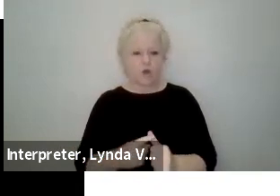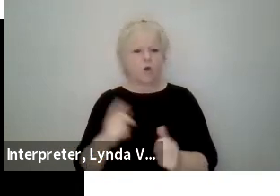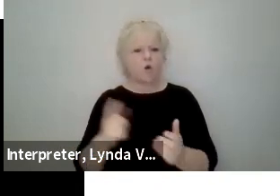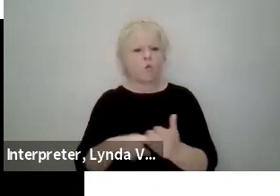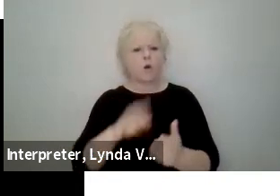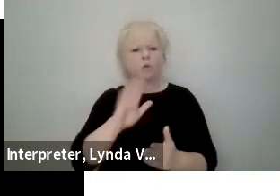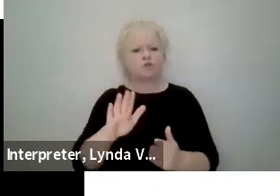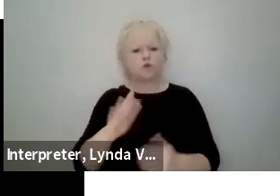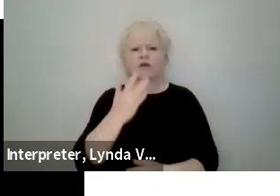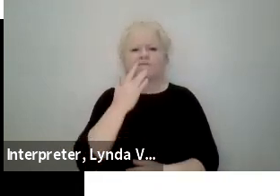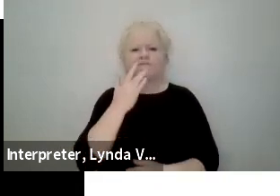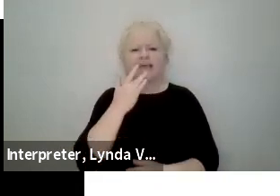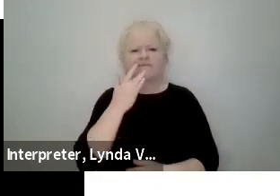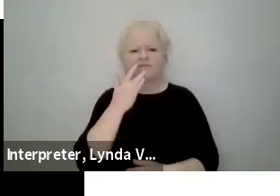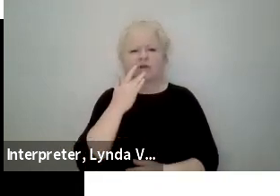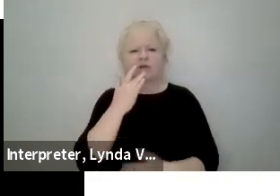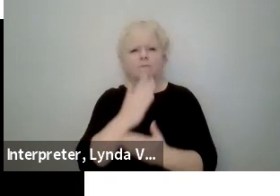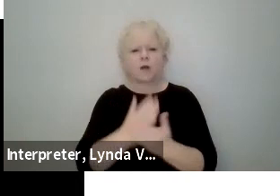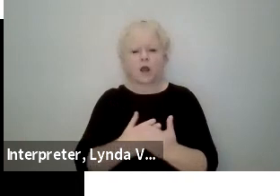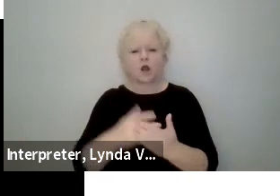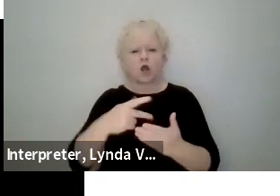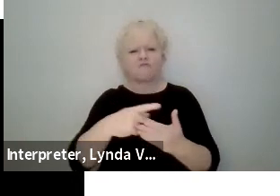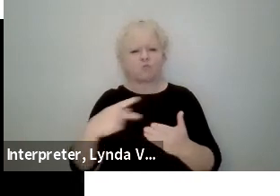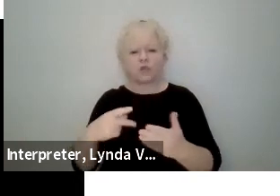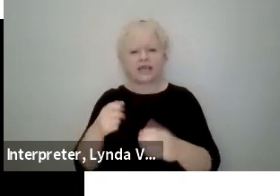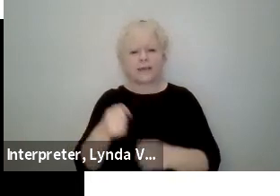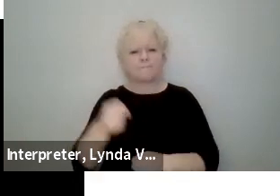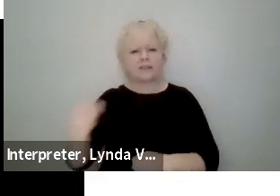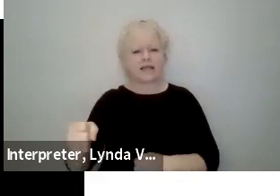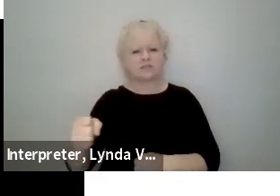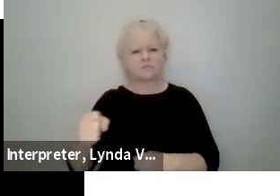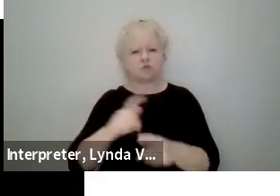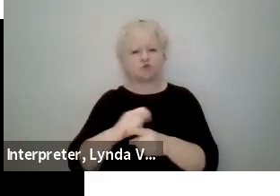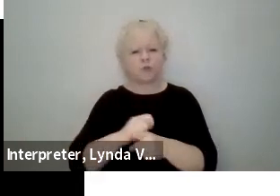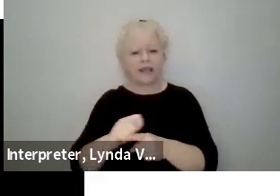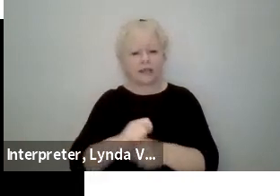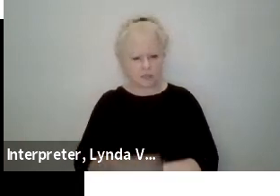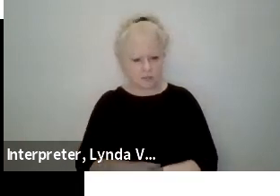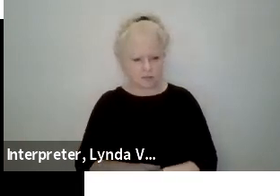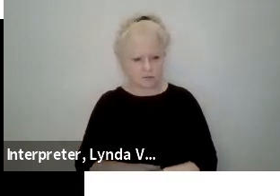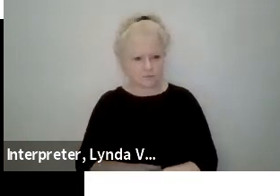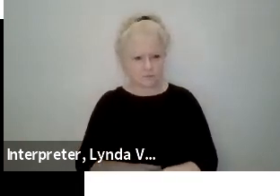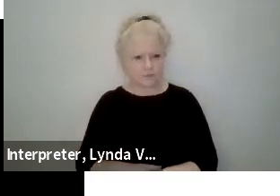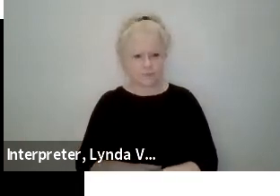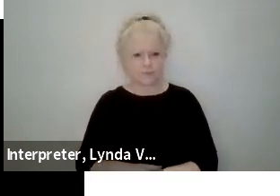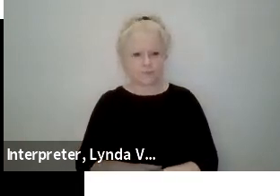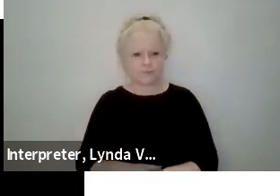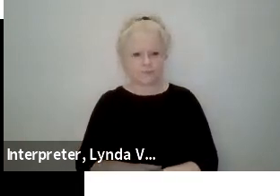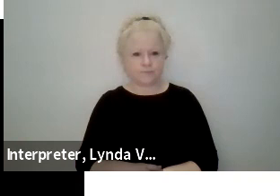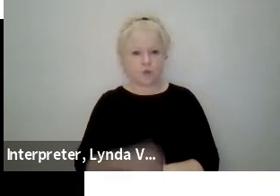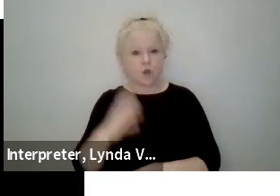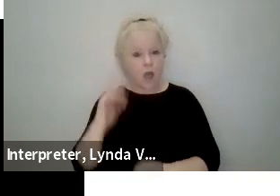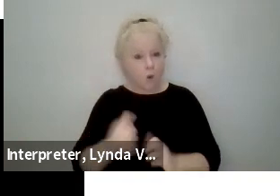your favorite part of pre-placement training? My pre-placement training was getting ready for